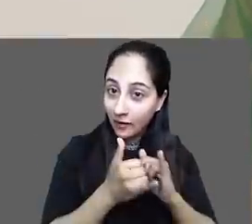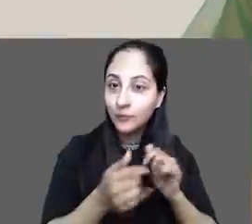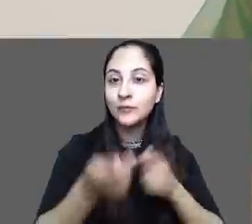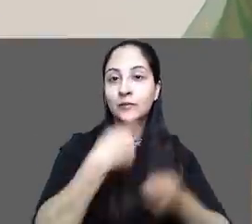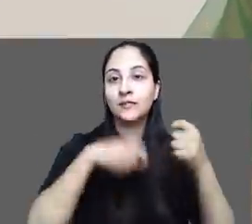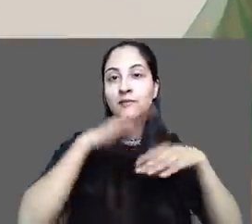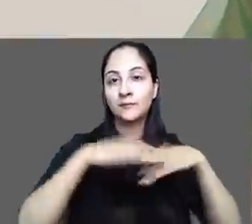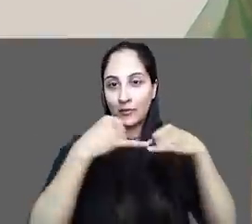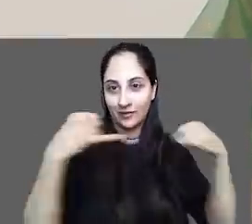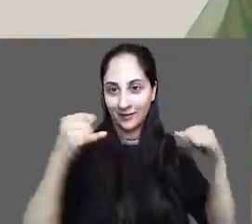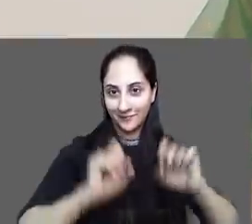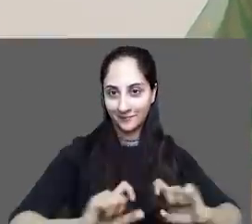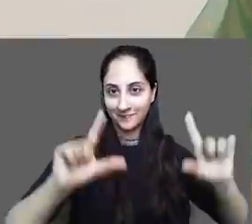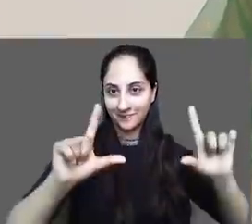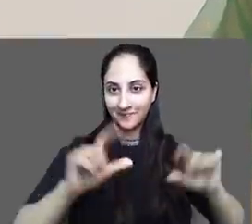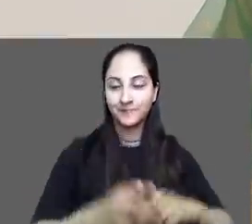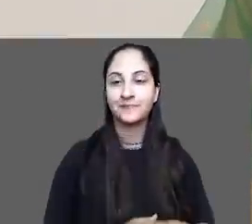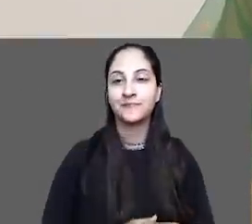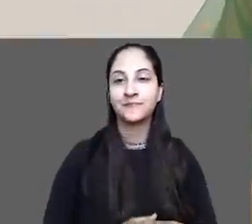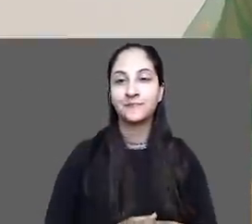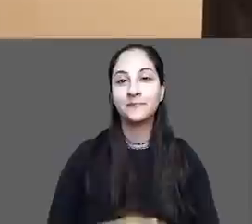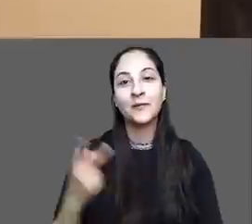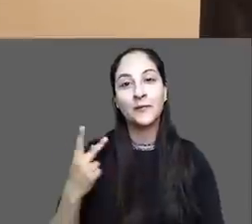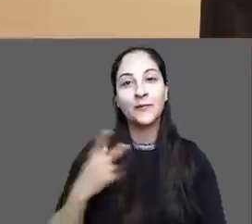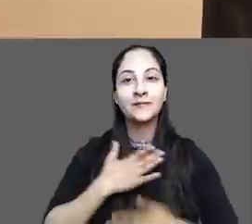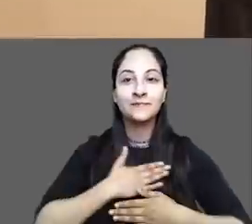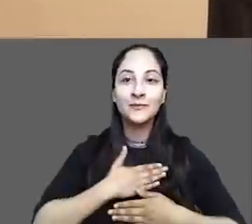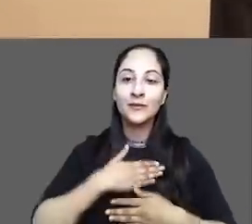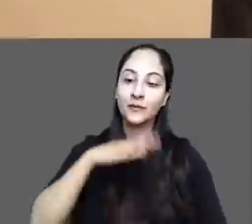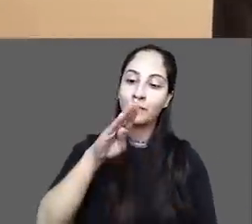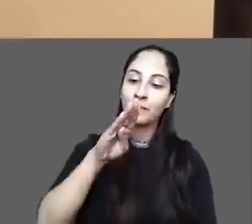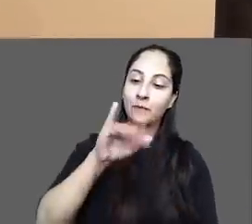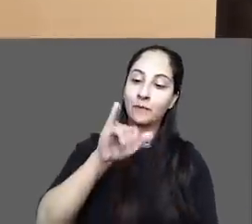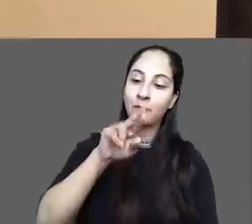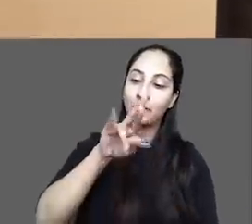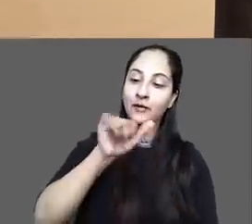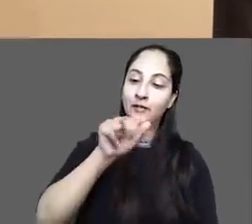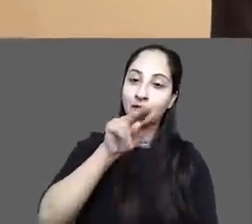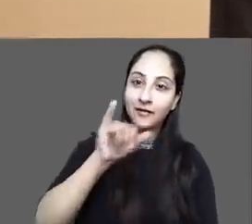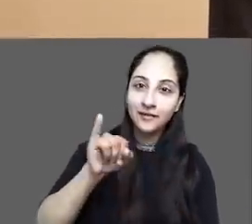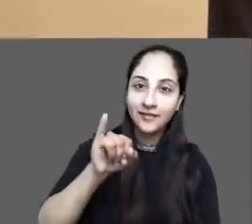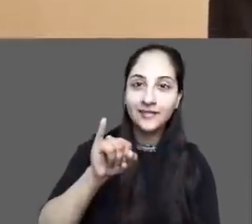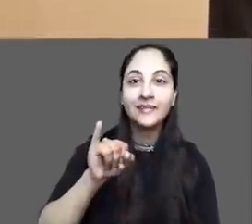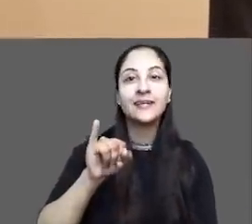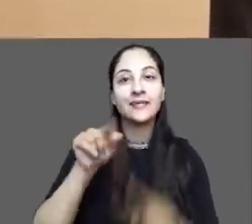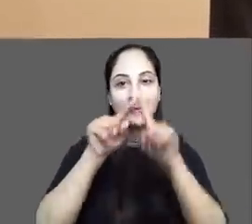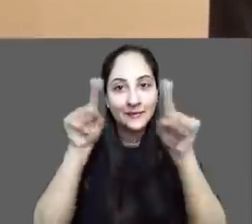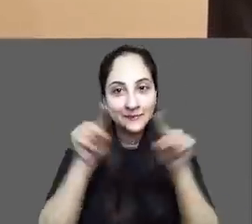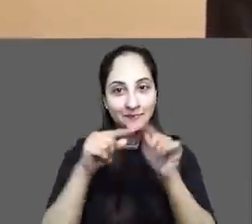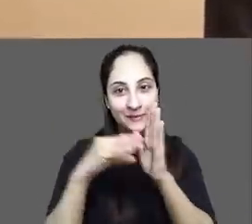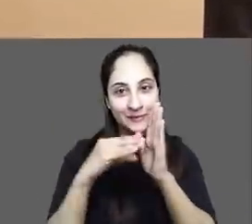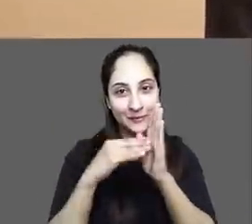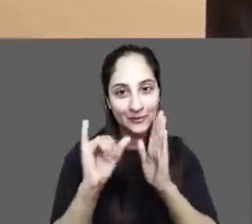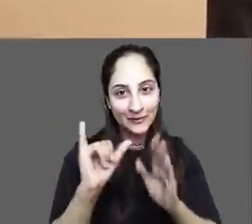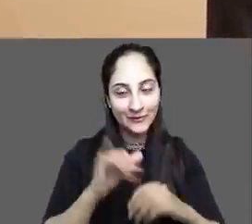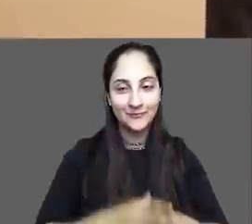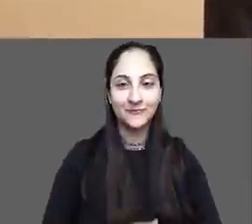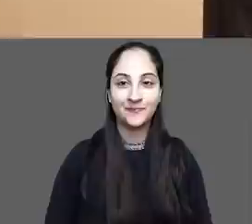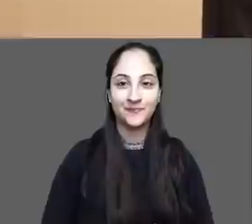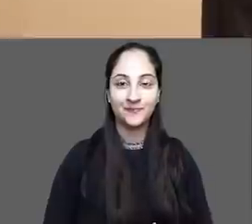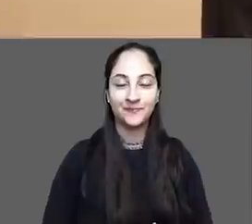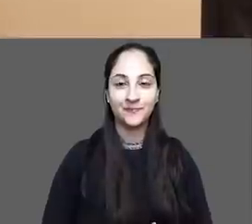will have a virtual celebration. Our favorite celebration meal is biryani,